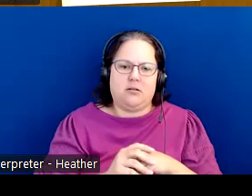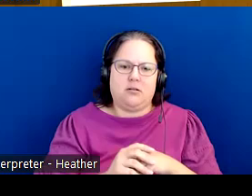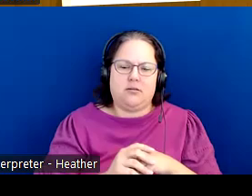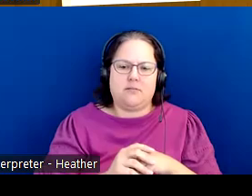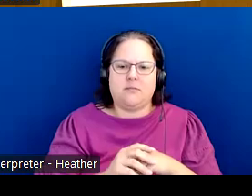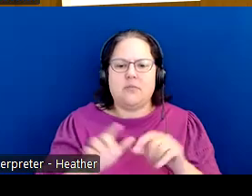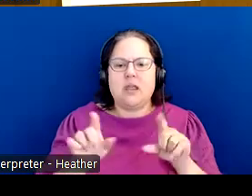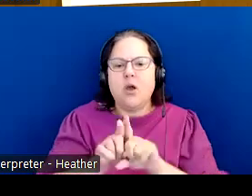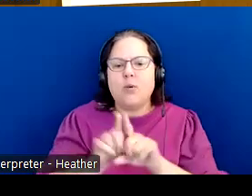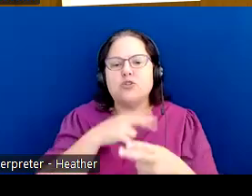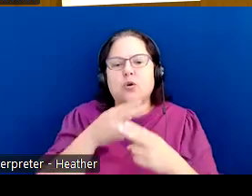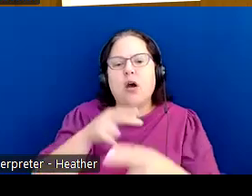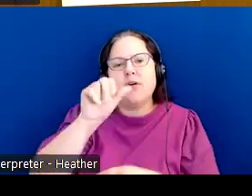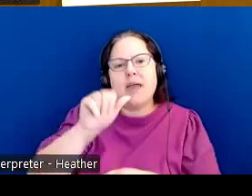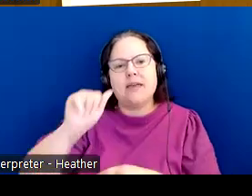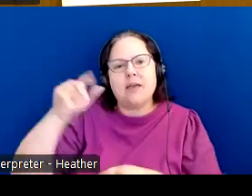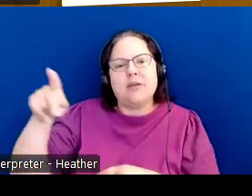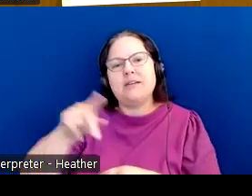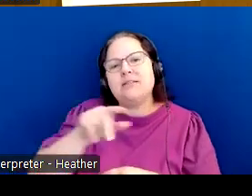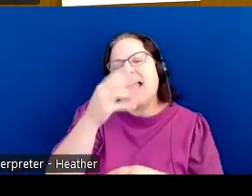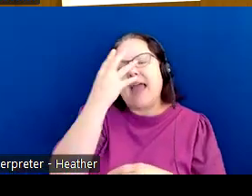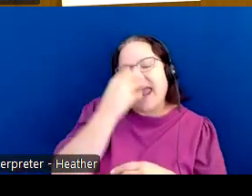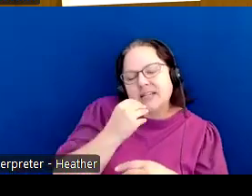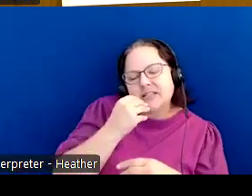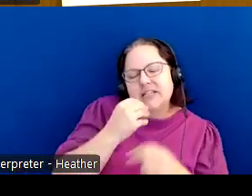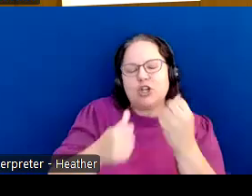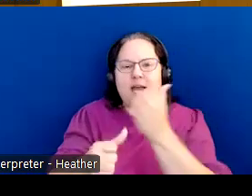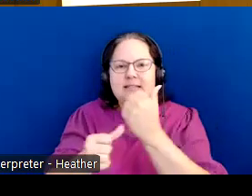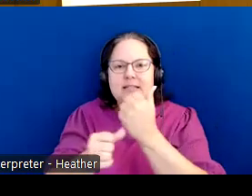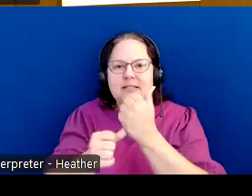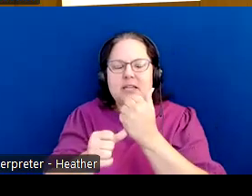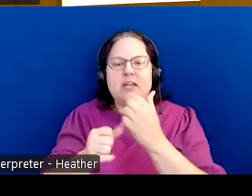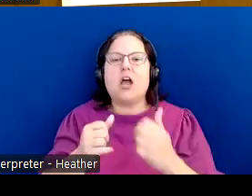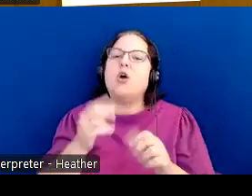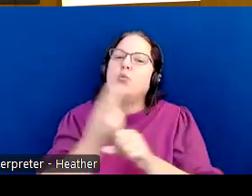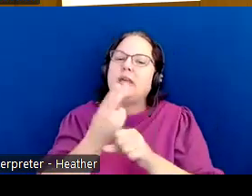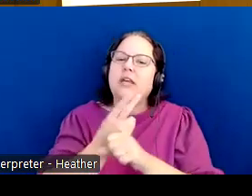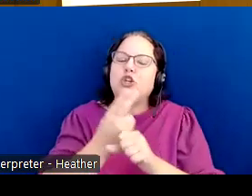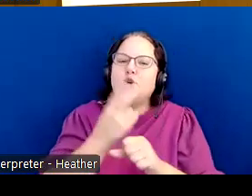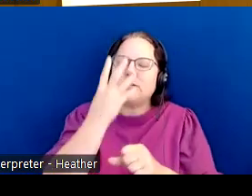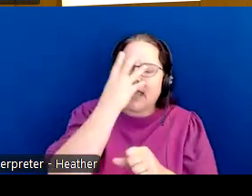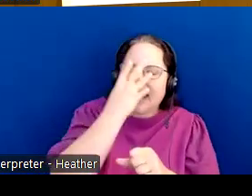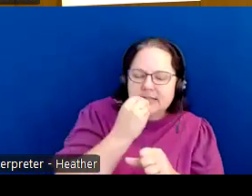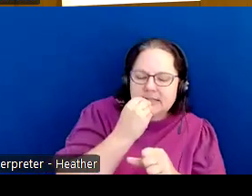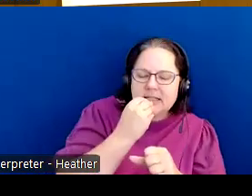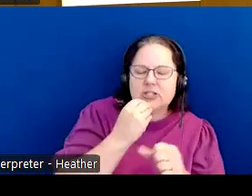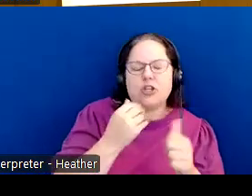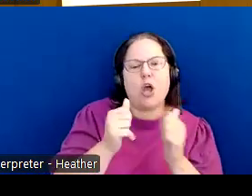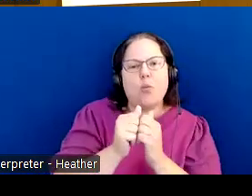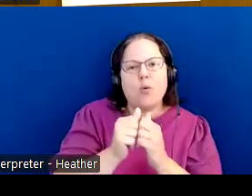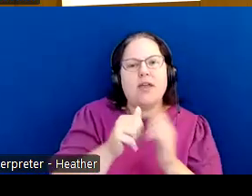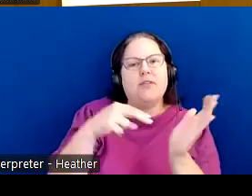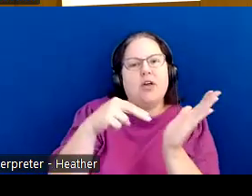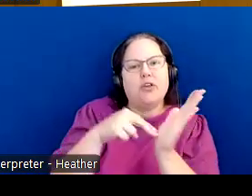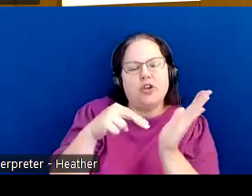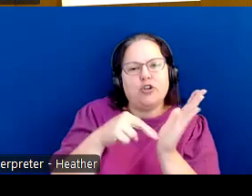anesthesia-assisted procedures. We've gotten pretty creative in figuring out how to do anesthesia, even on the acute floors, with our nurse